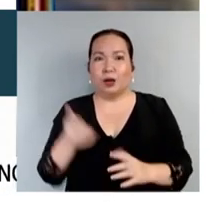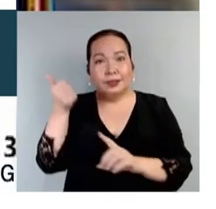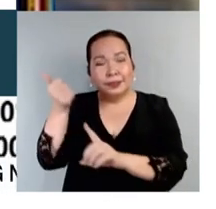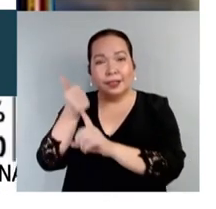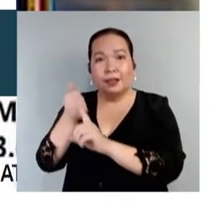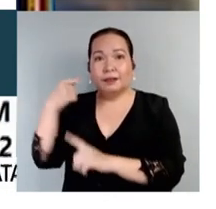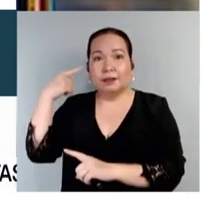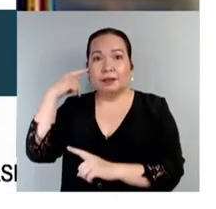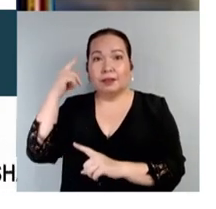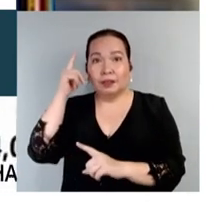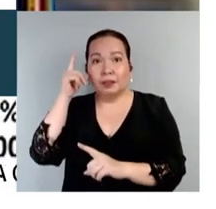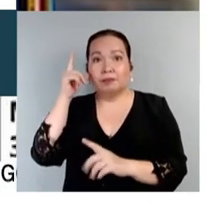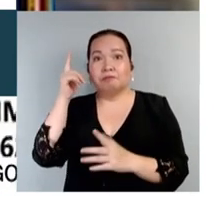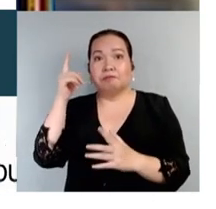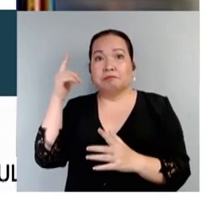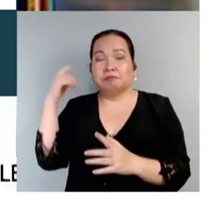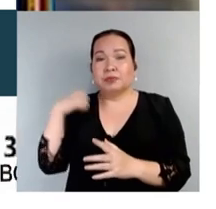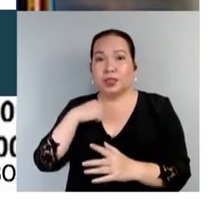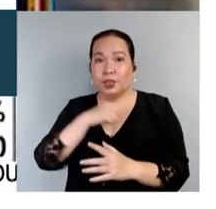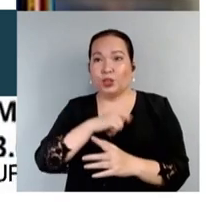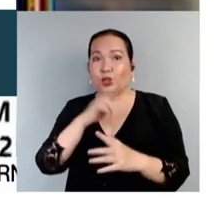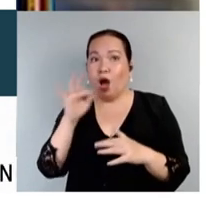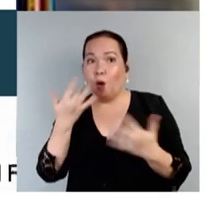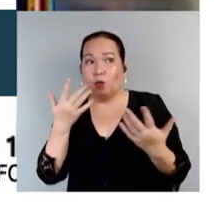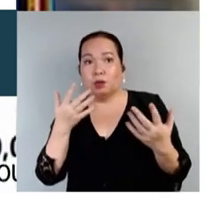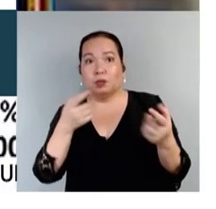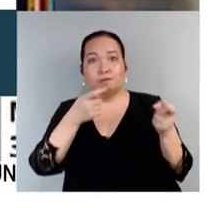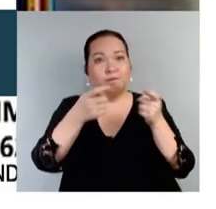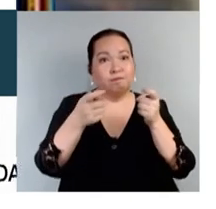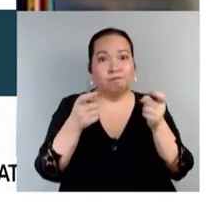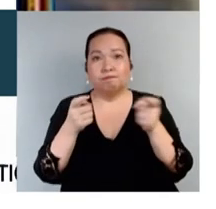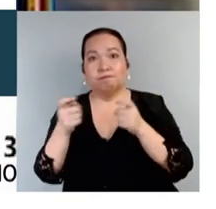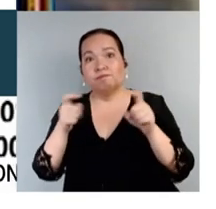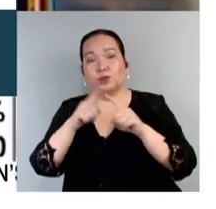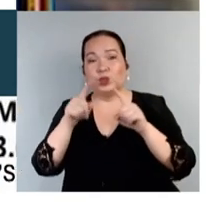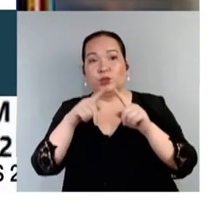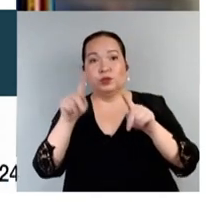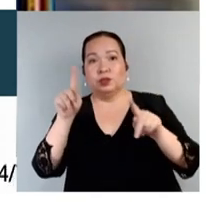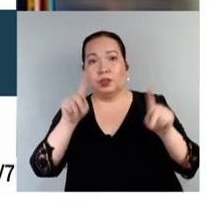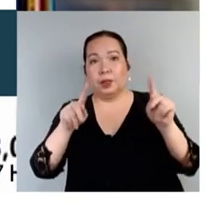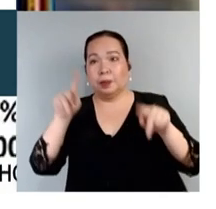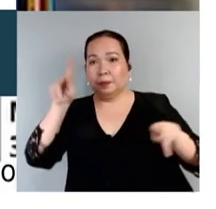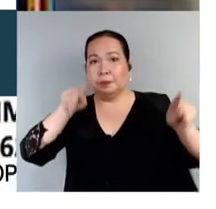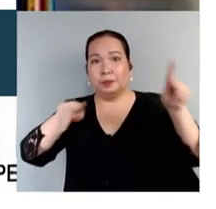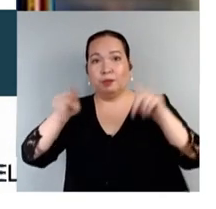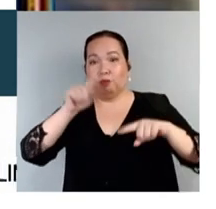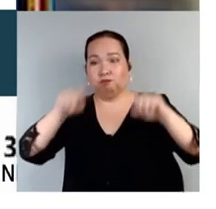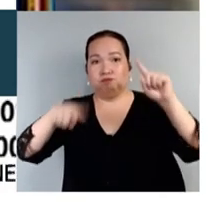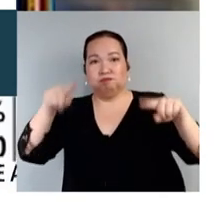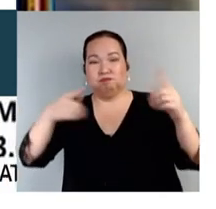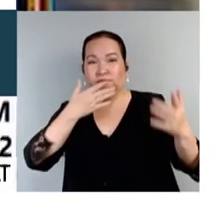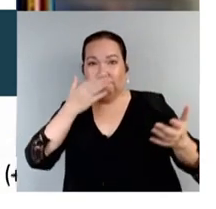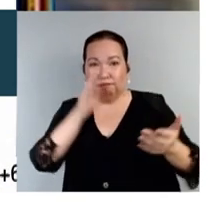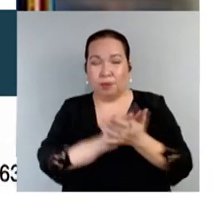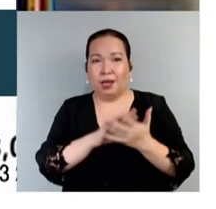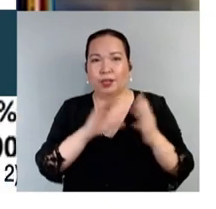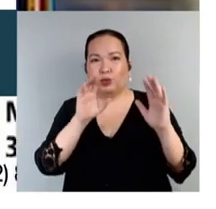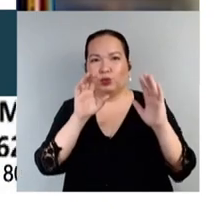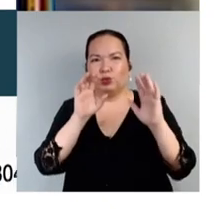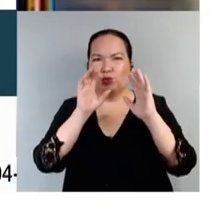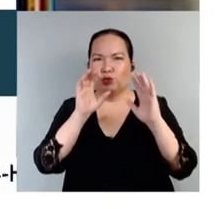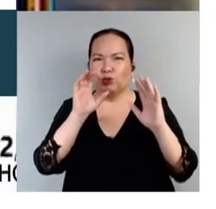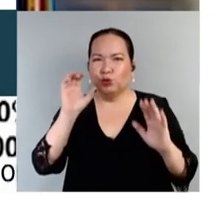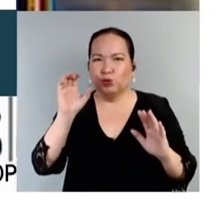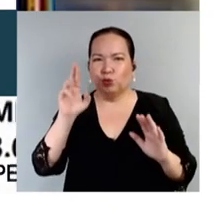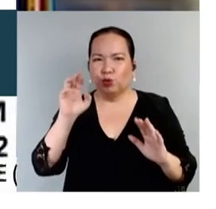criminals he will be dealing with later, I cannot really second guess right now,